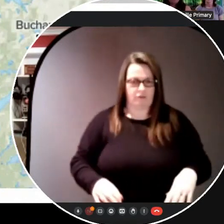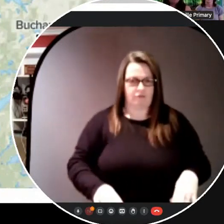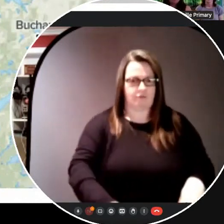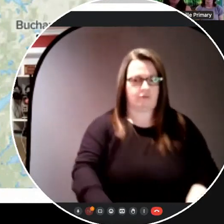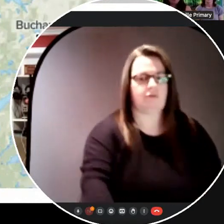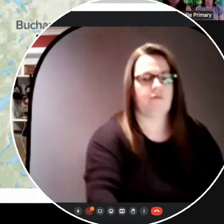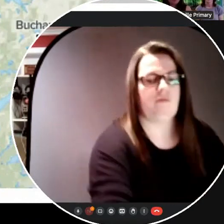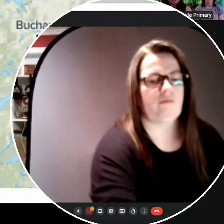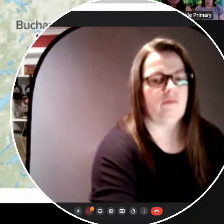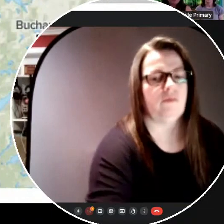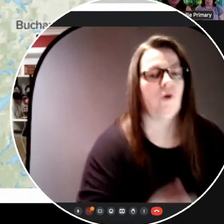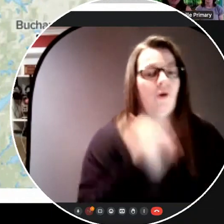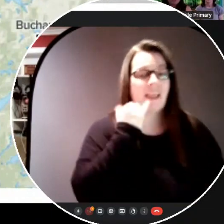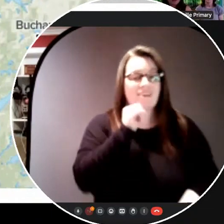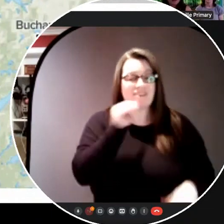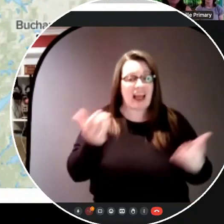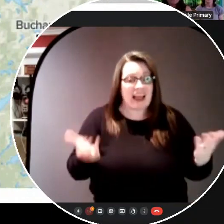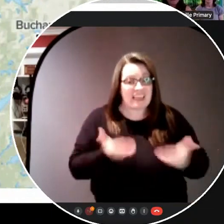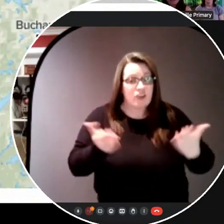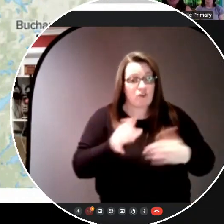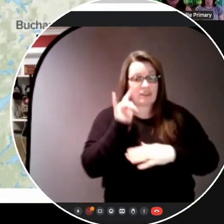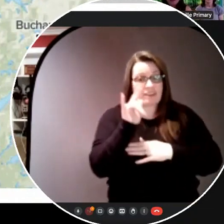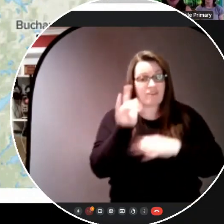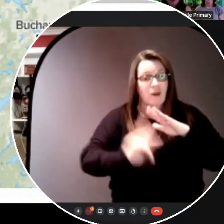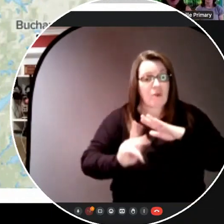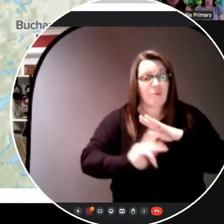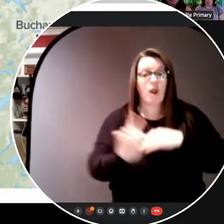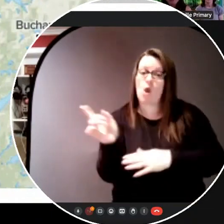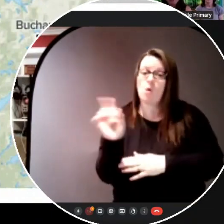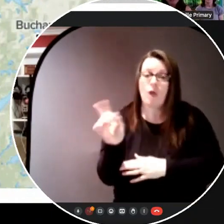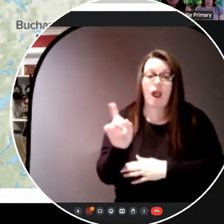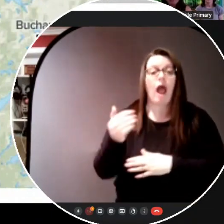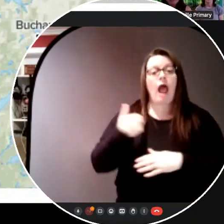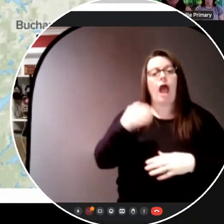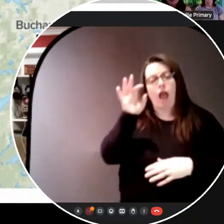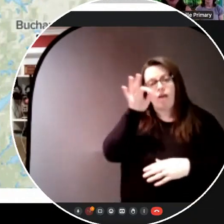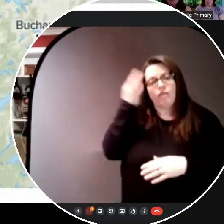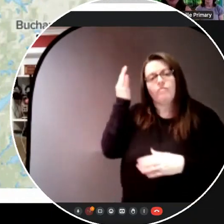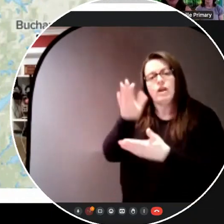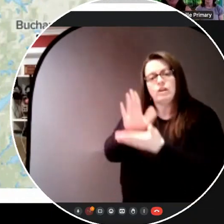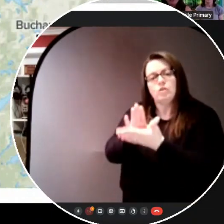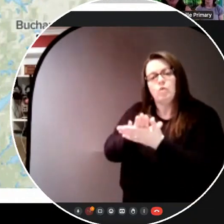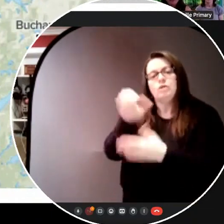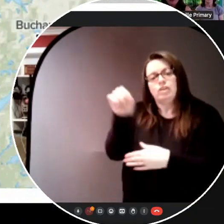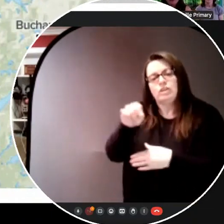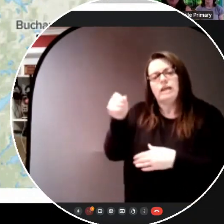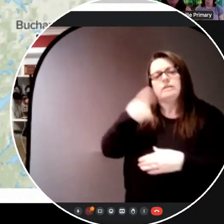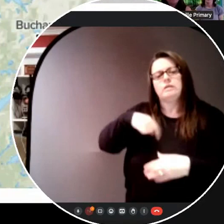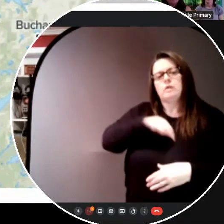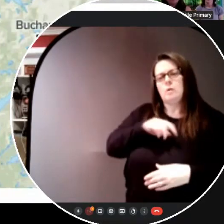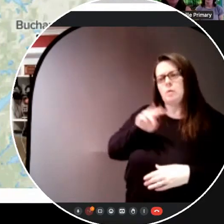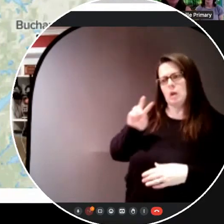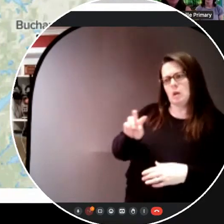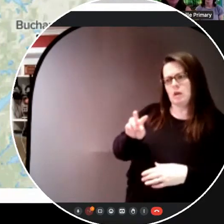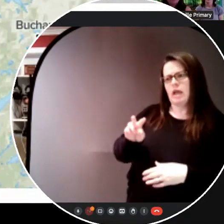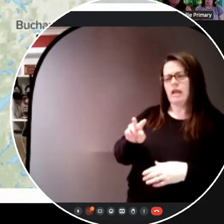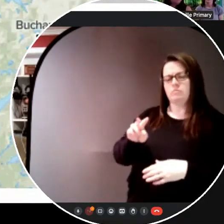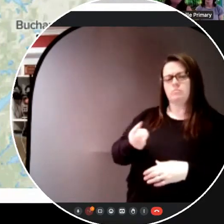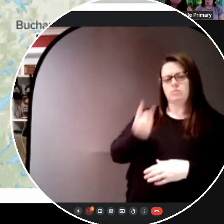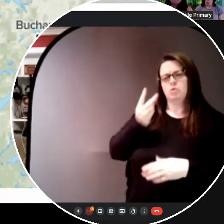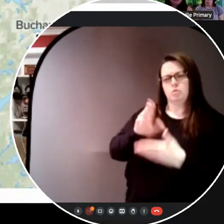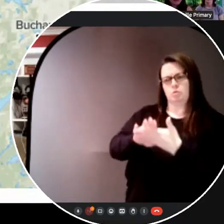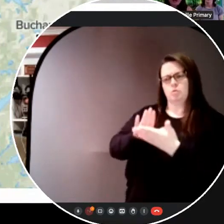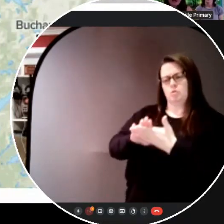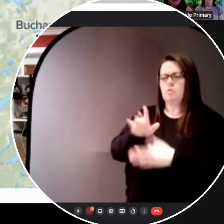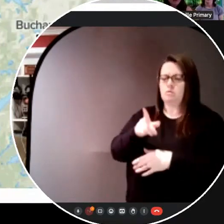where? There are French schools, sur la péninsule de Port-au-Port. So we're looking at the Conseil francophone de Terre-Neuve-Labrador. They have 2 schools down there,